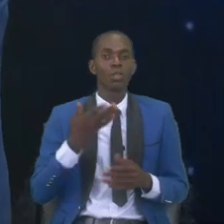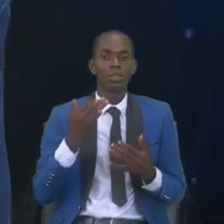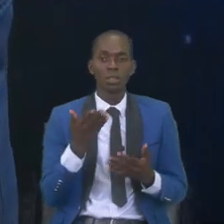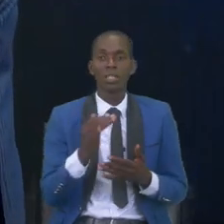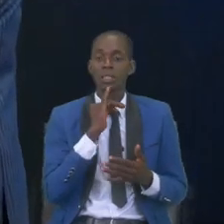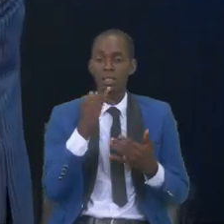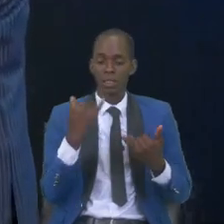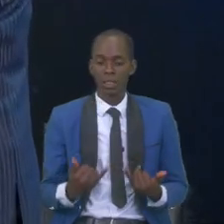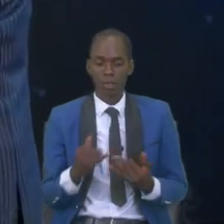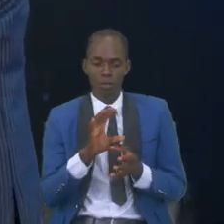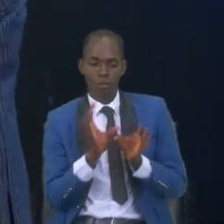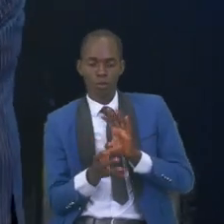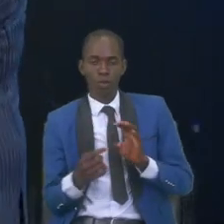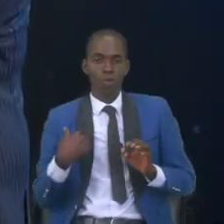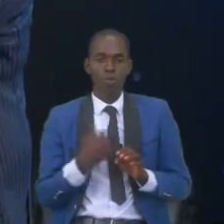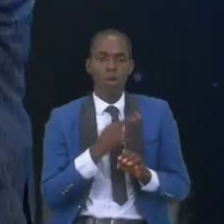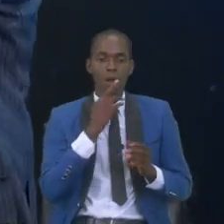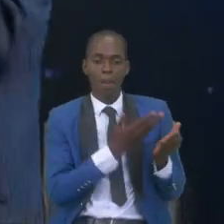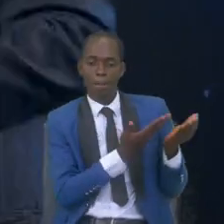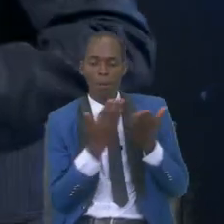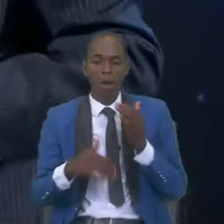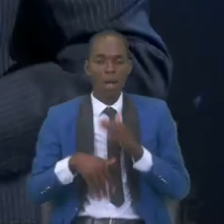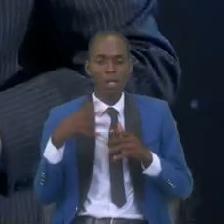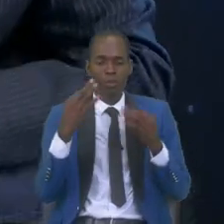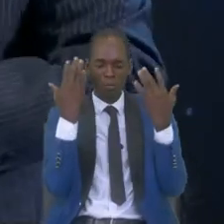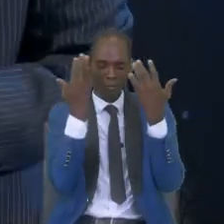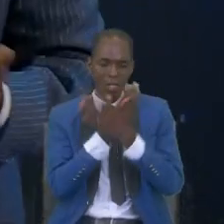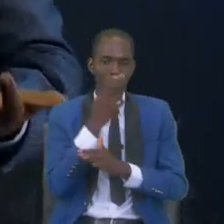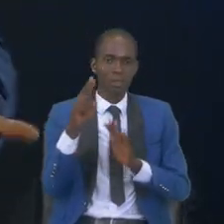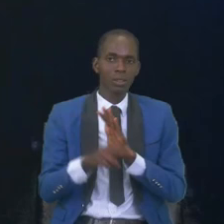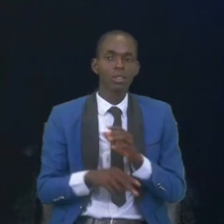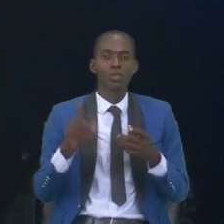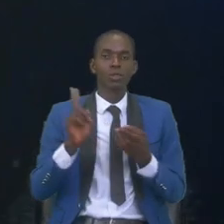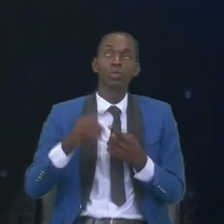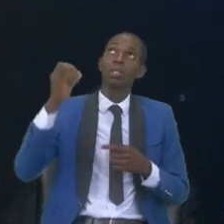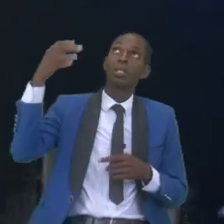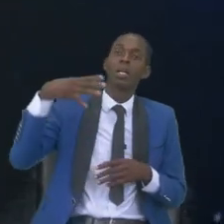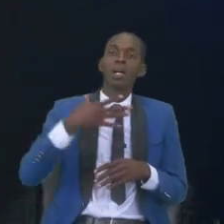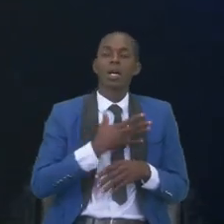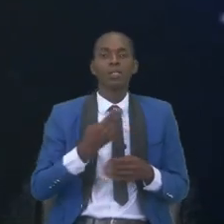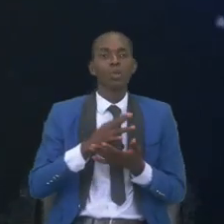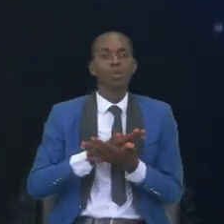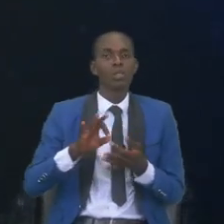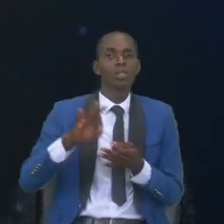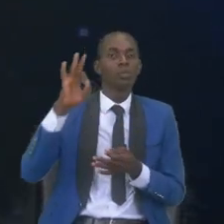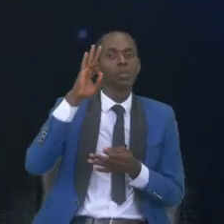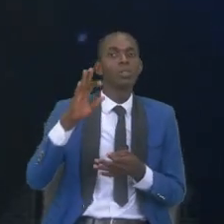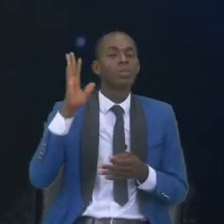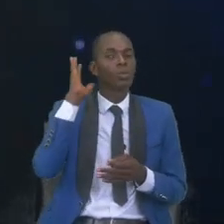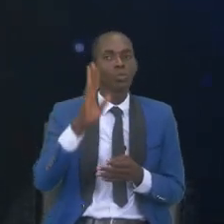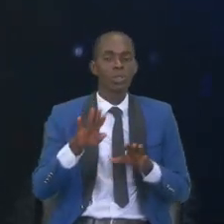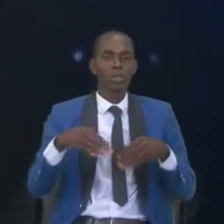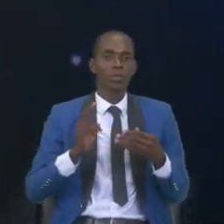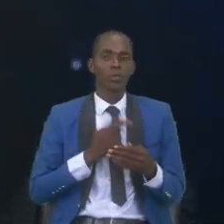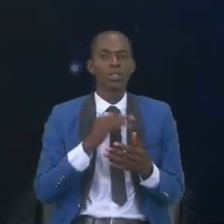are brought out of darkness into the light, and the Holy Ghost bears the witness in our